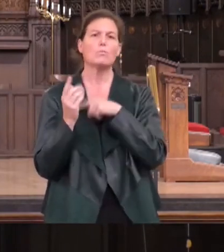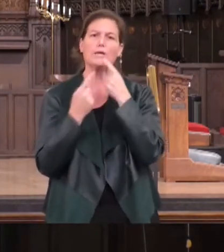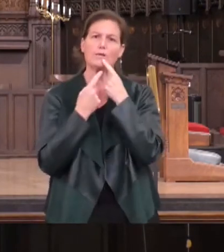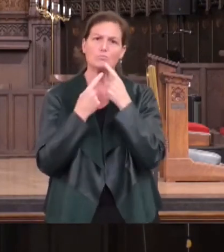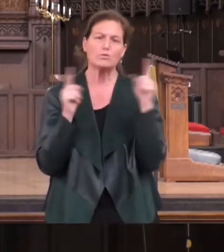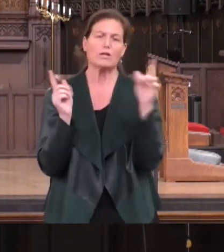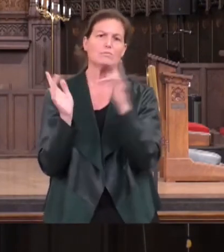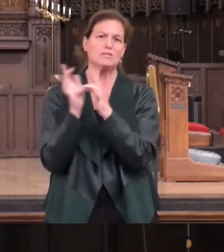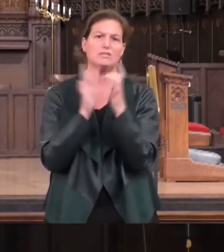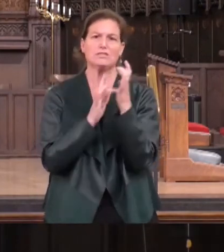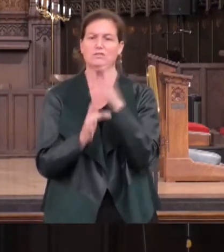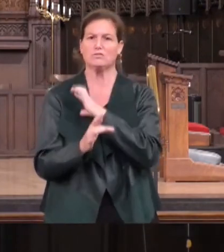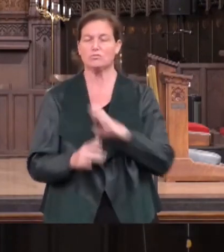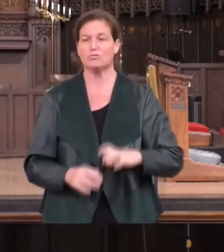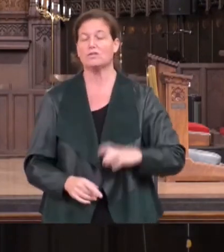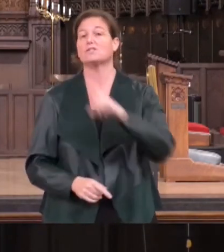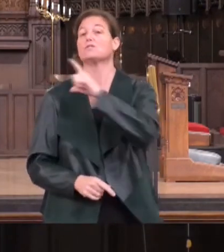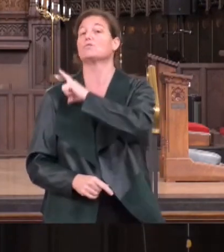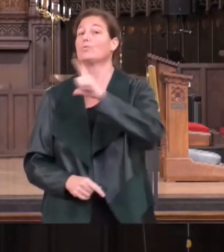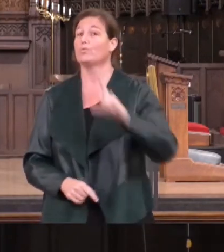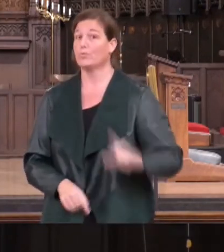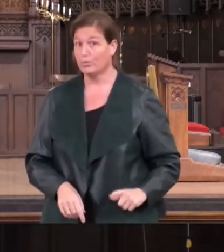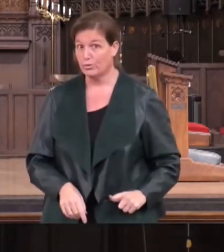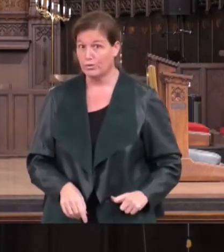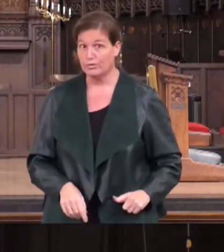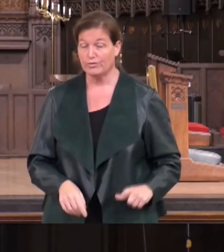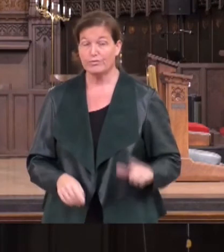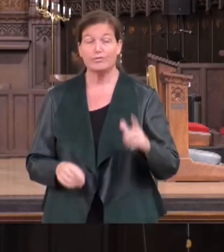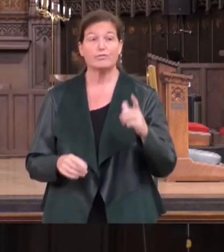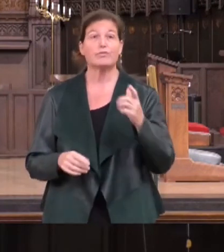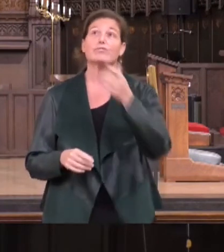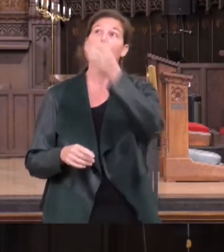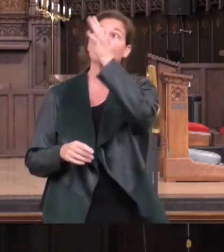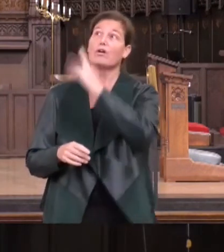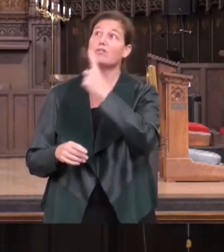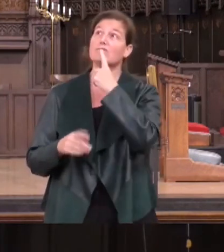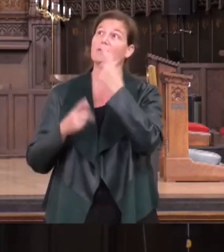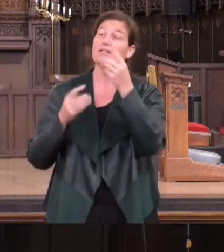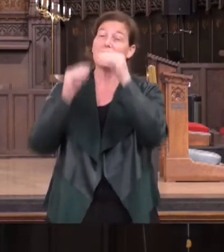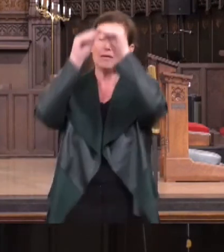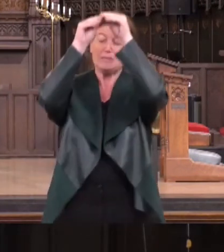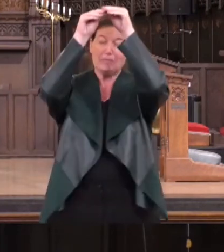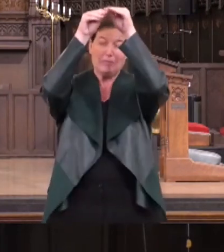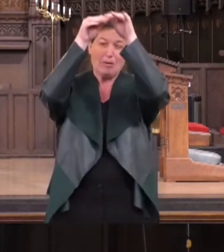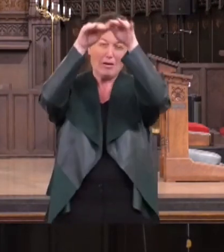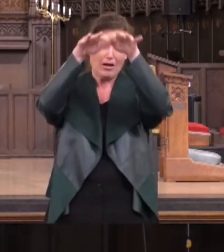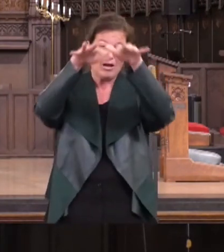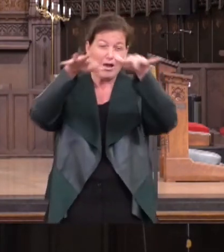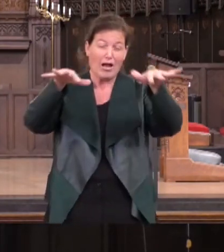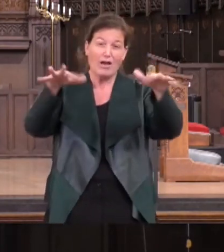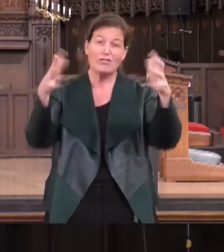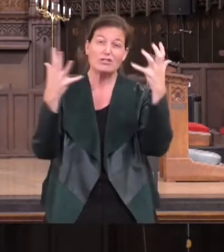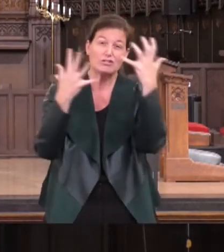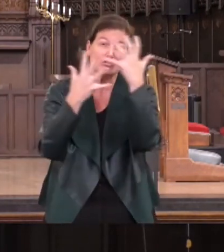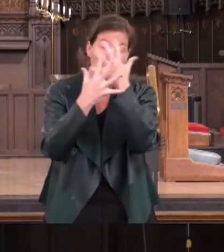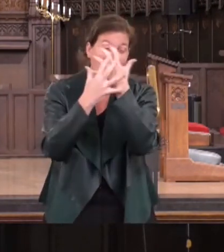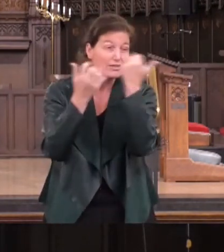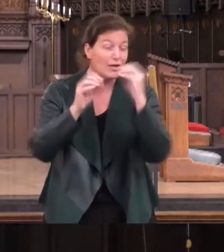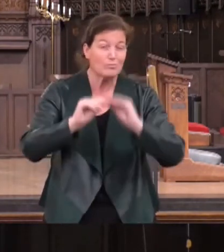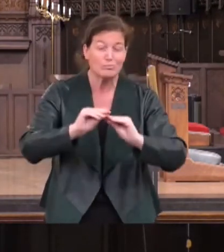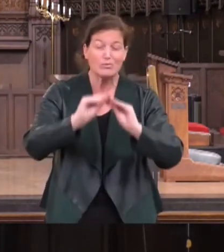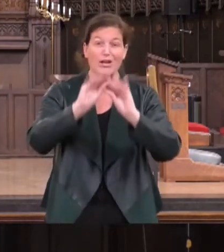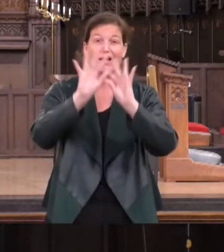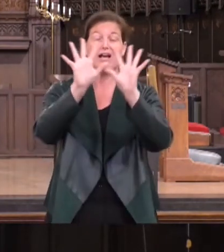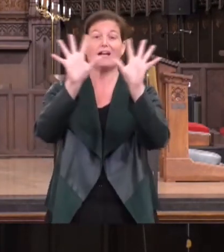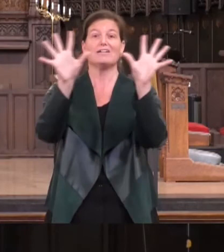Jesus Christ as Lord. For it is God who said, let light shine out of the darkness, who has shone in